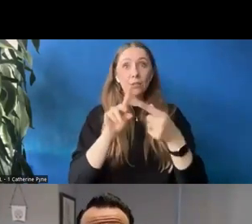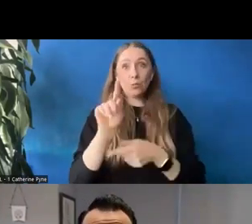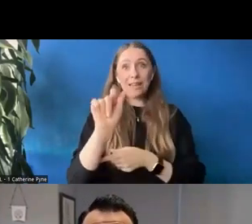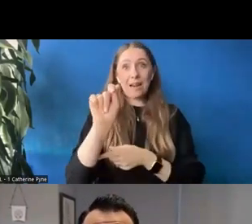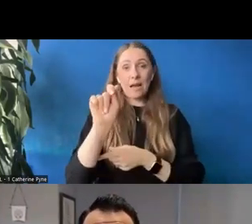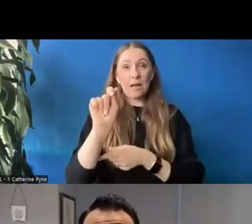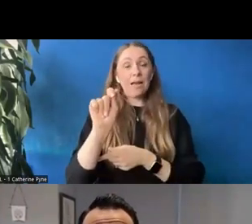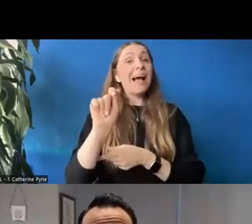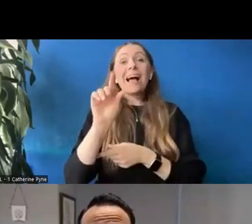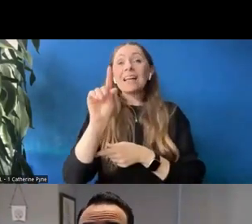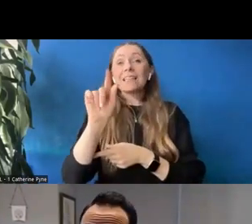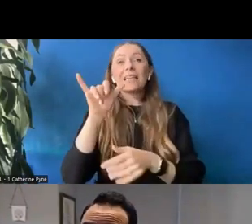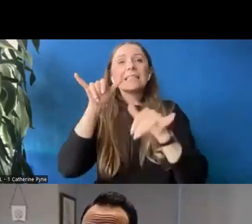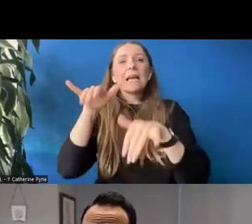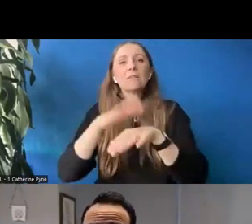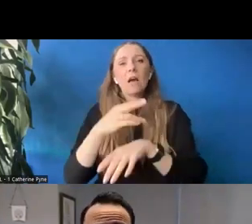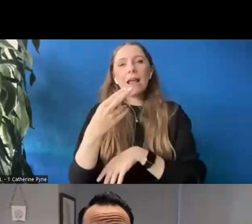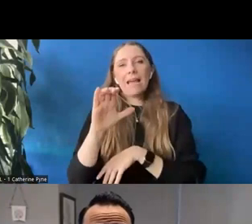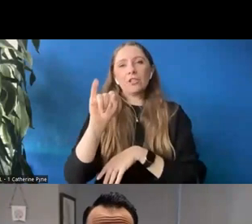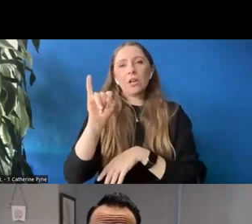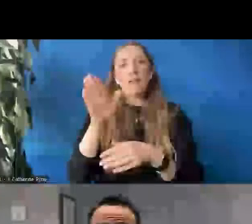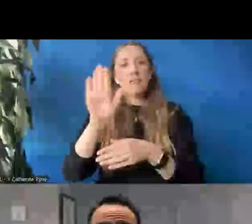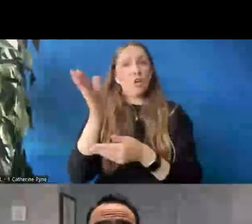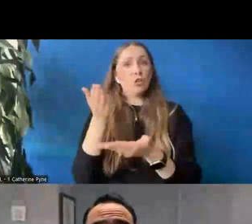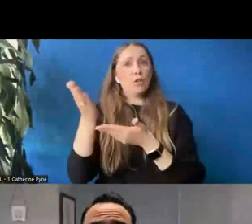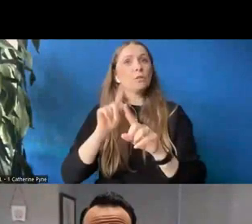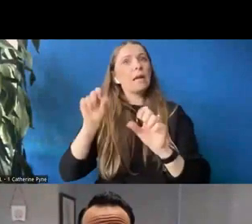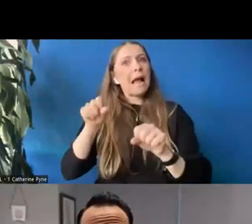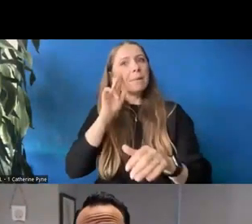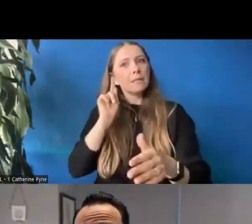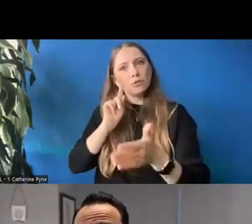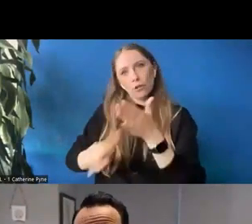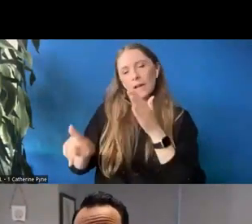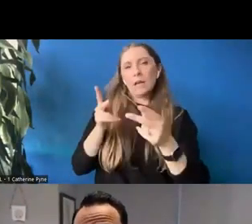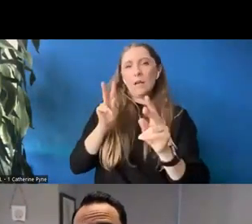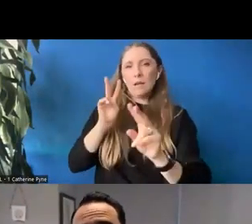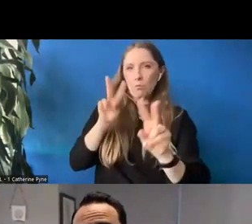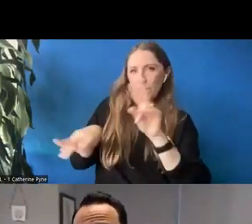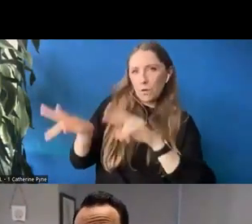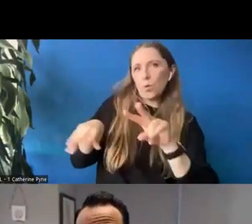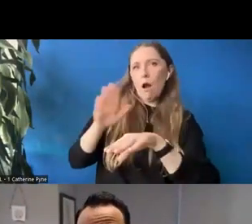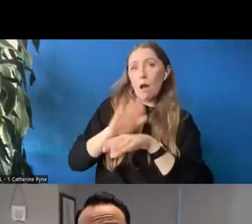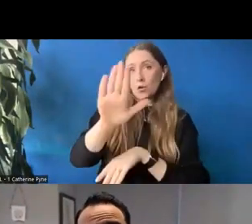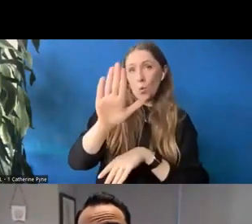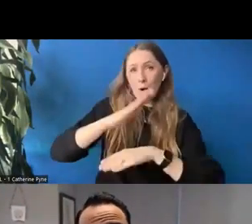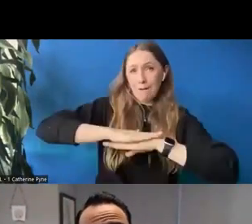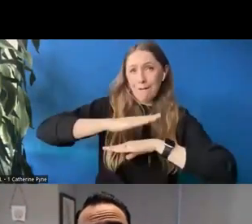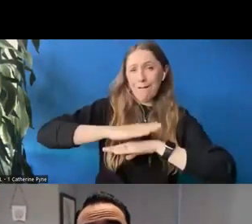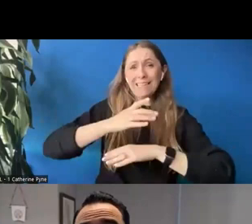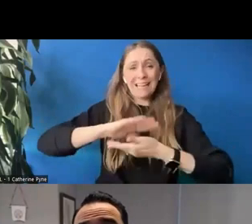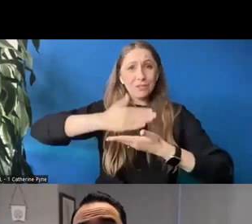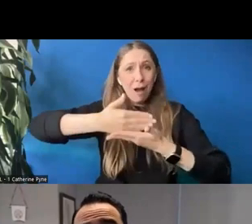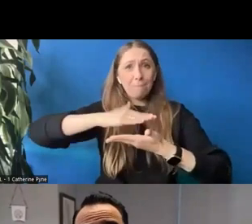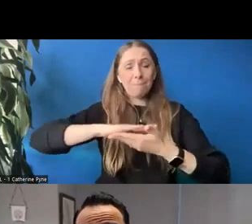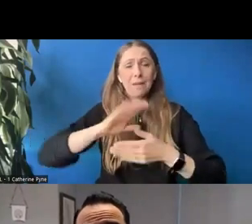data remains on HCI servers but can be viewed and analyzed through a remote desktop, is the best way to preserve patient privacy.